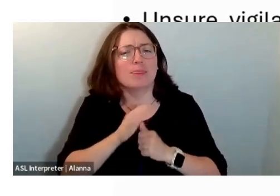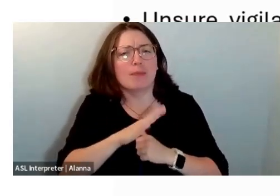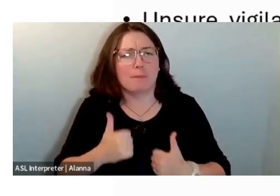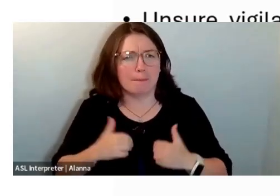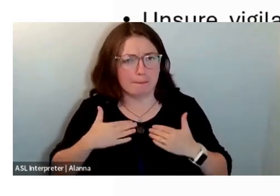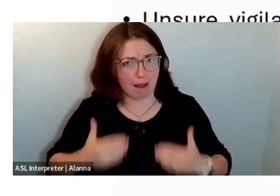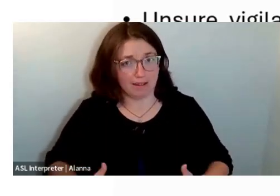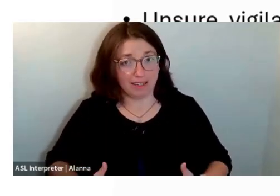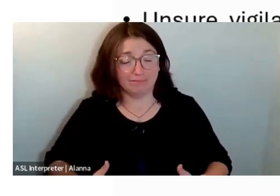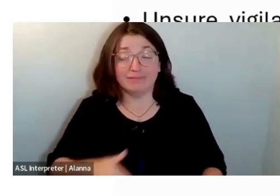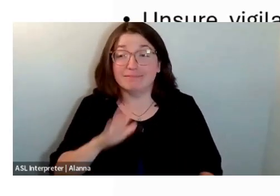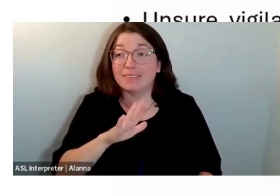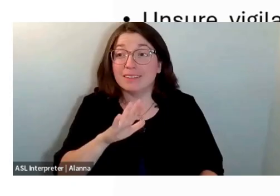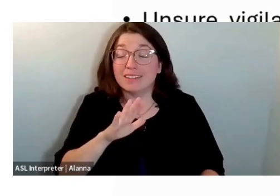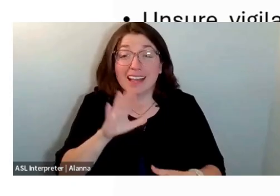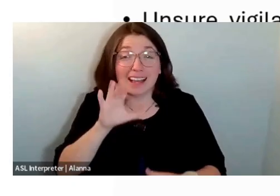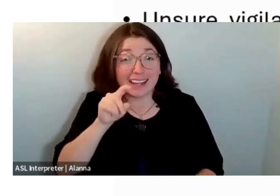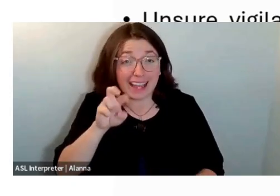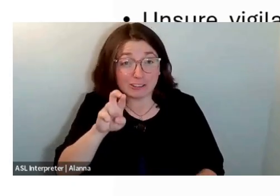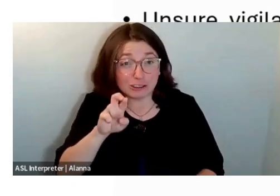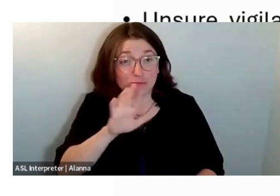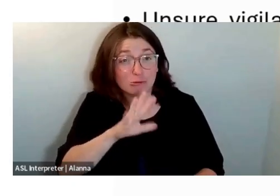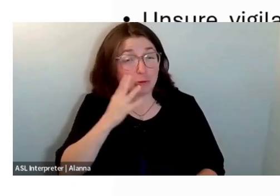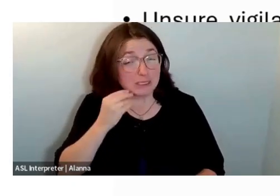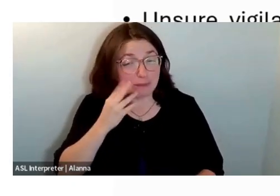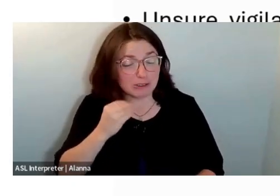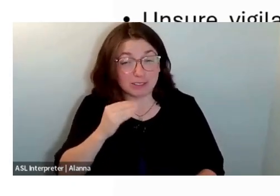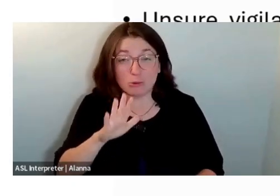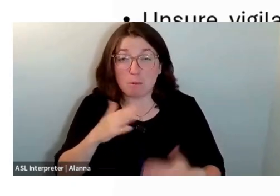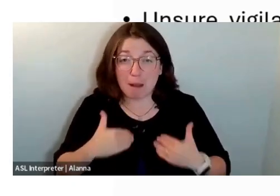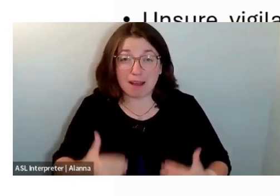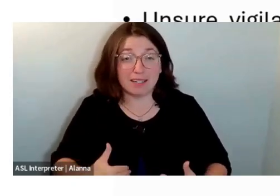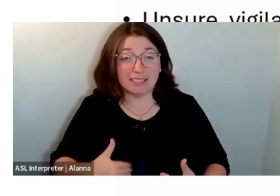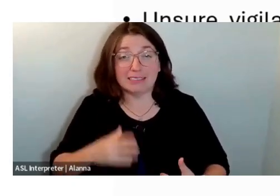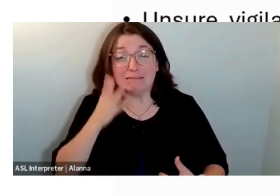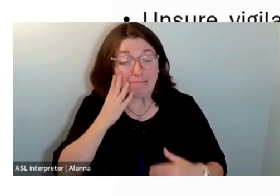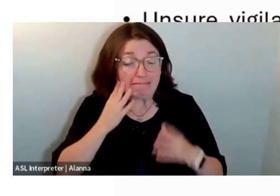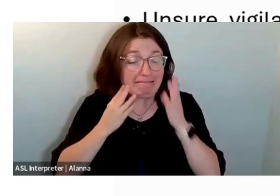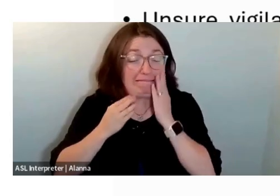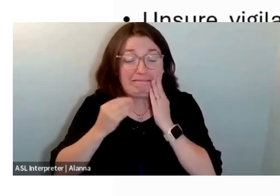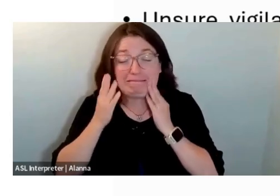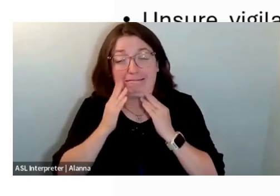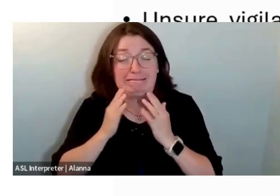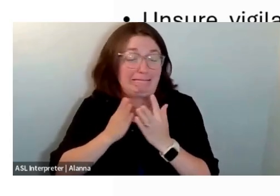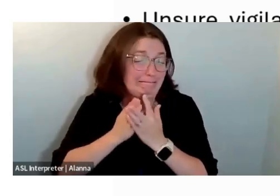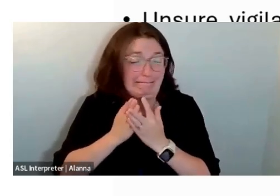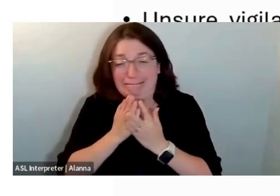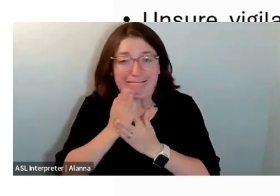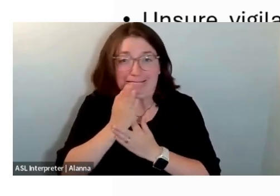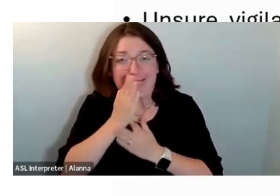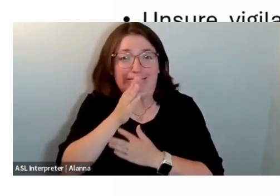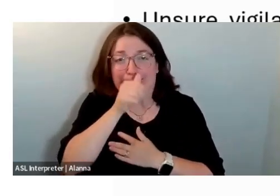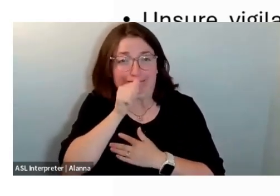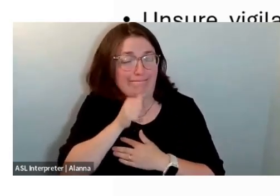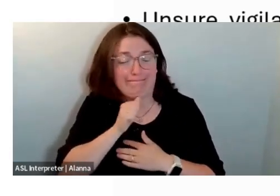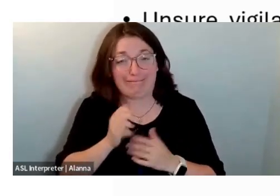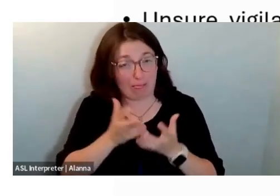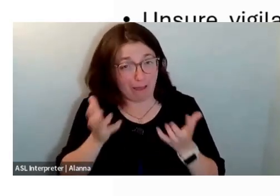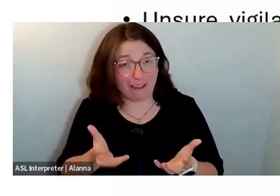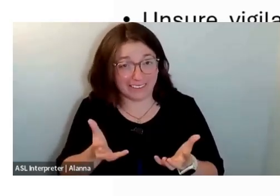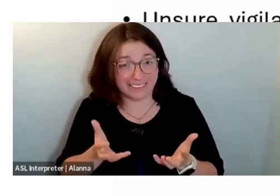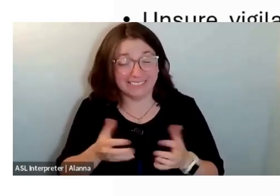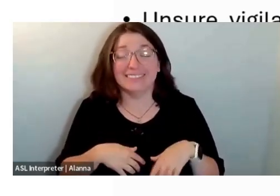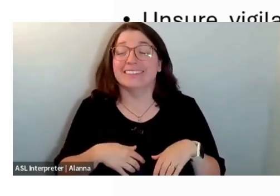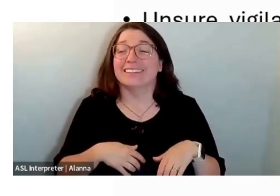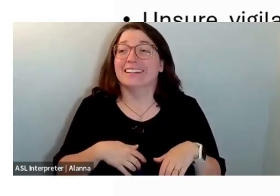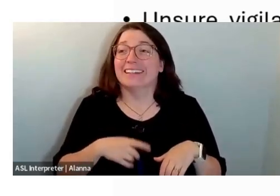been through a lot with the cancer experience. And sometimes, in order to get through treatment, the